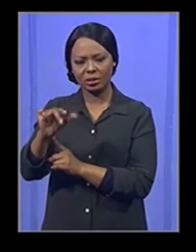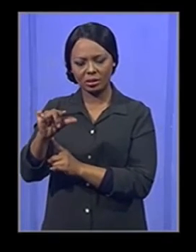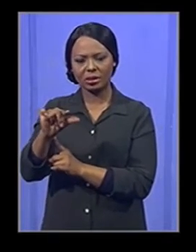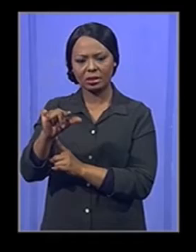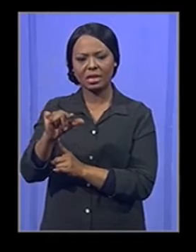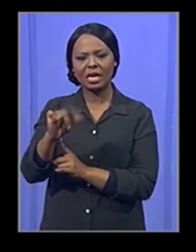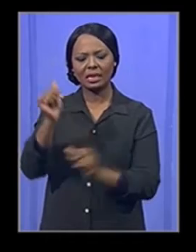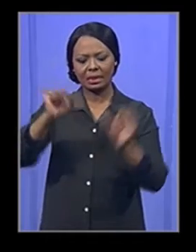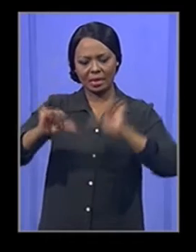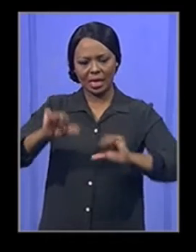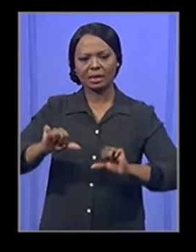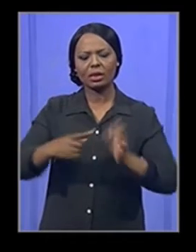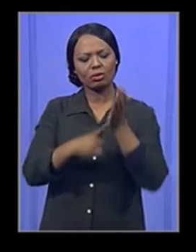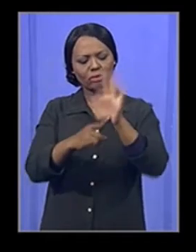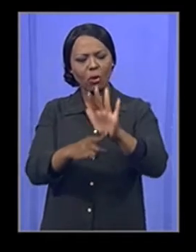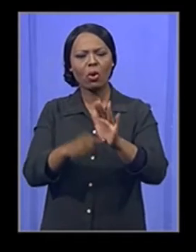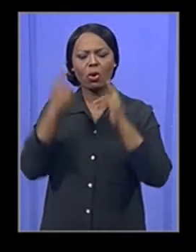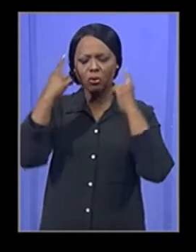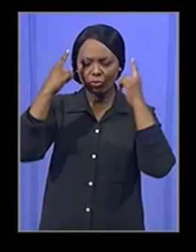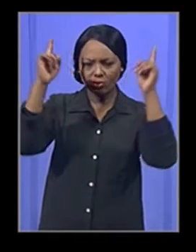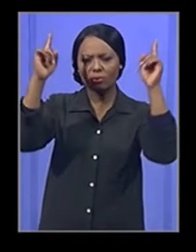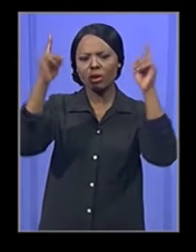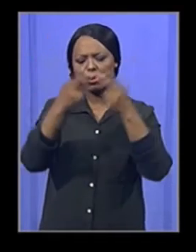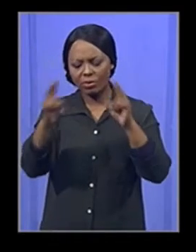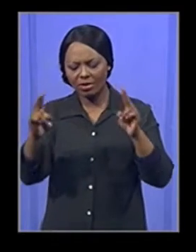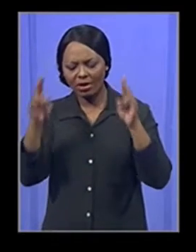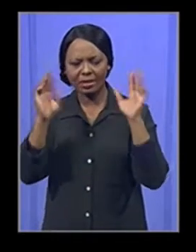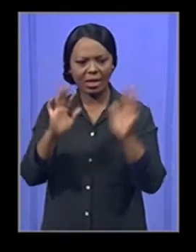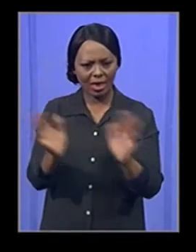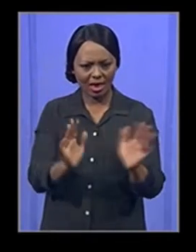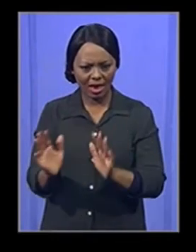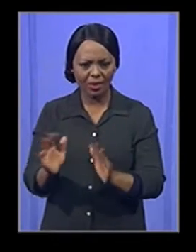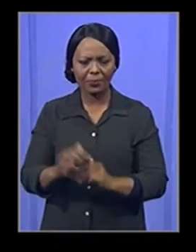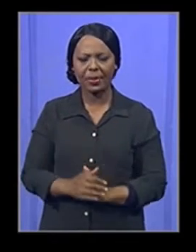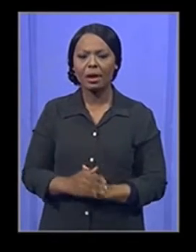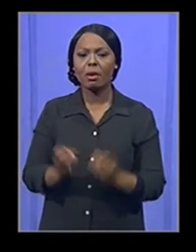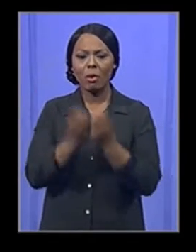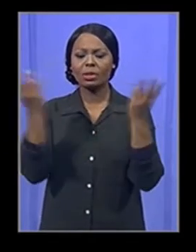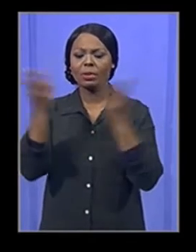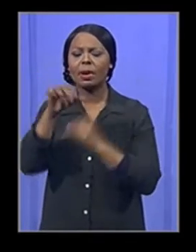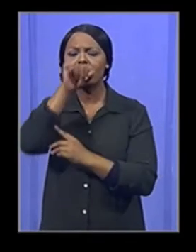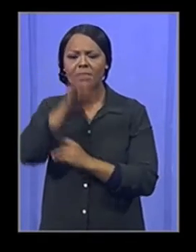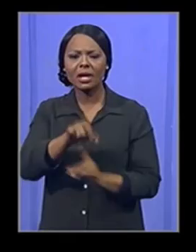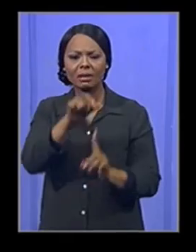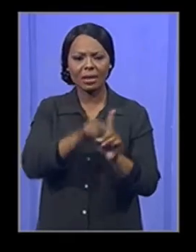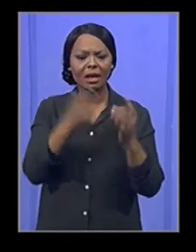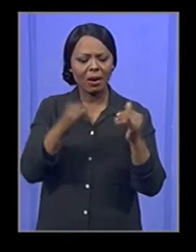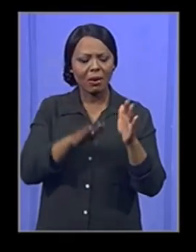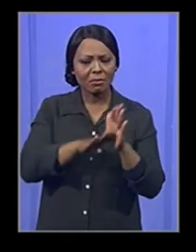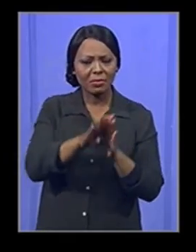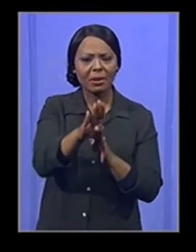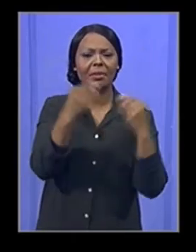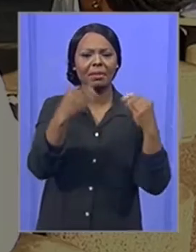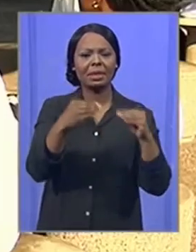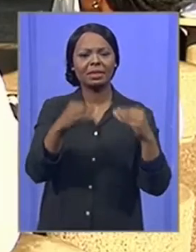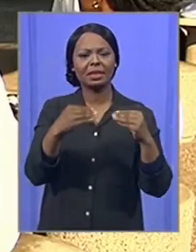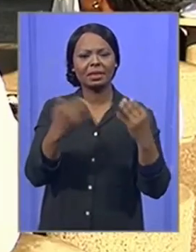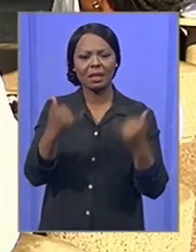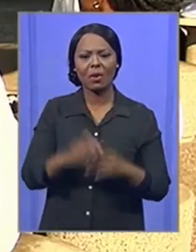bontshang botshelo ba campus le maitemogelo a gagwe jaaka moithuti. Go ratiwa ga gagwe go godisitse kgwebo ya gae ya